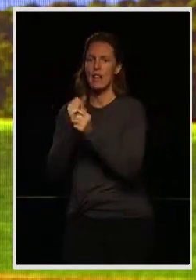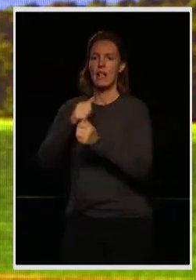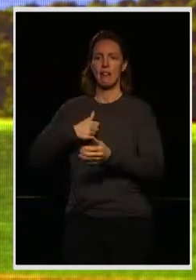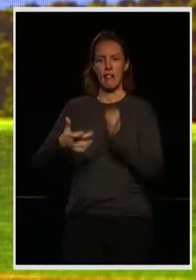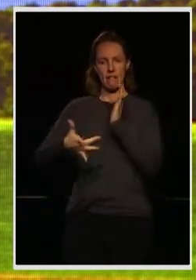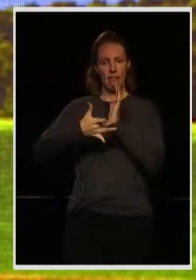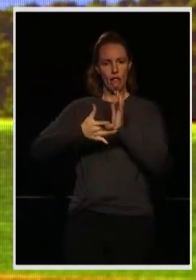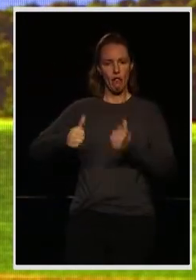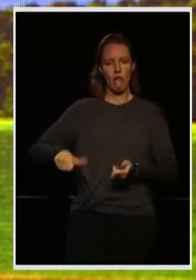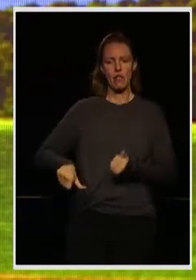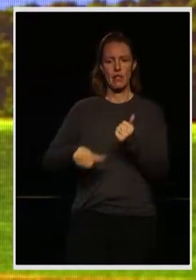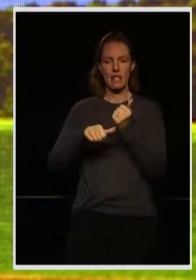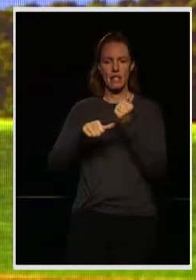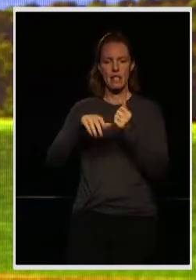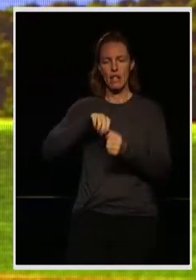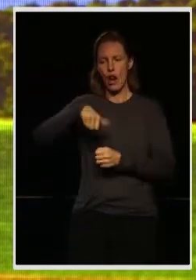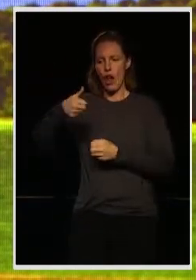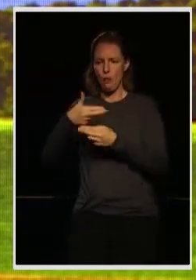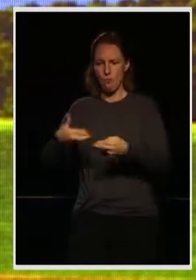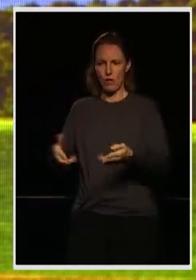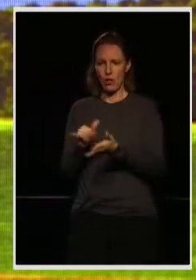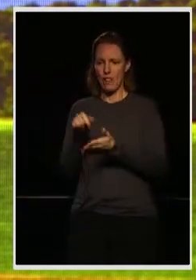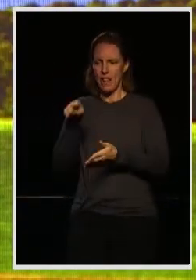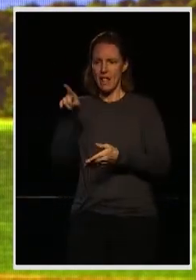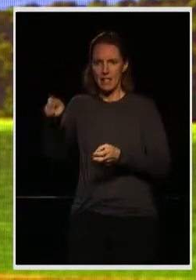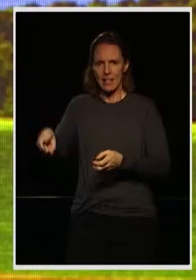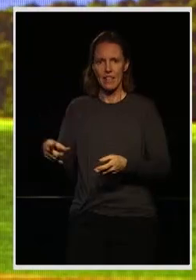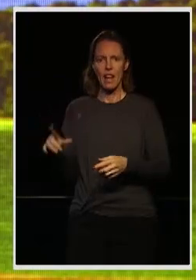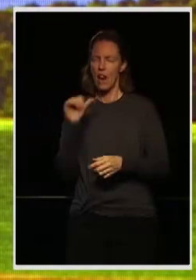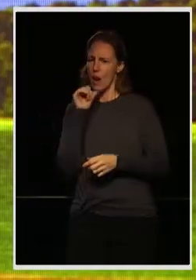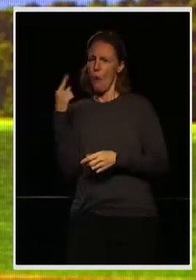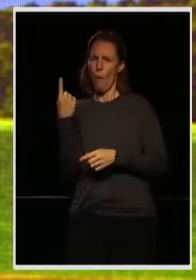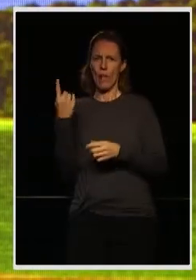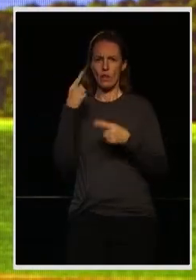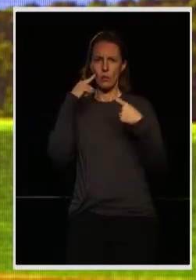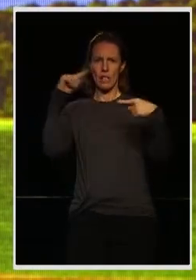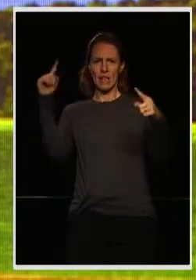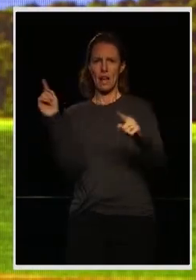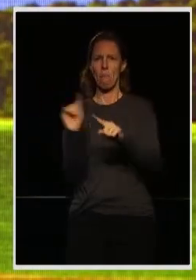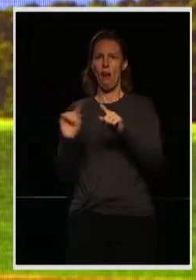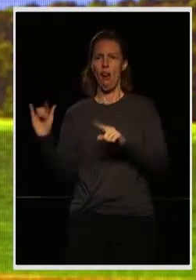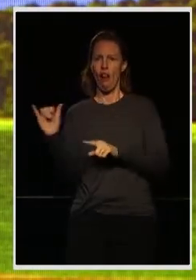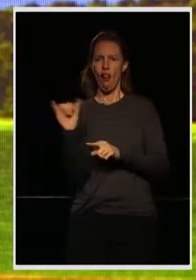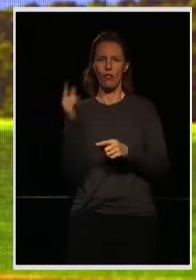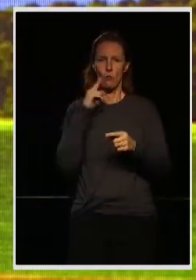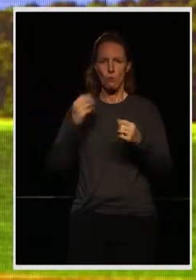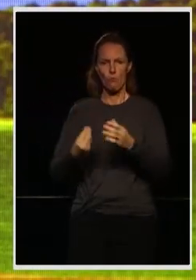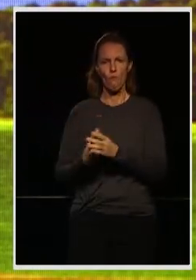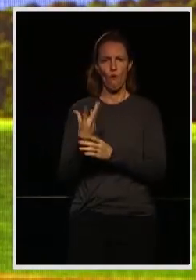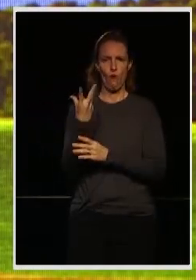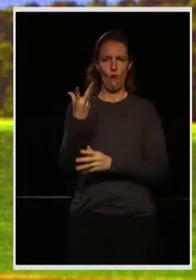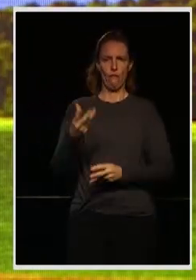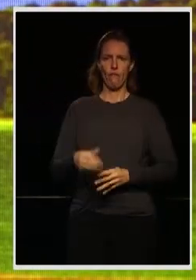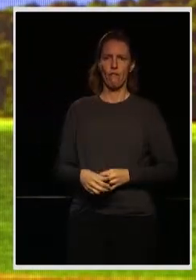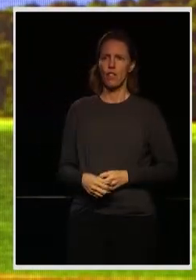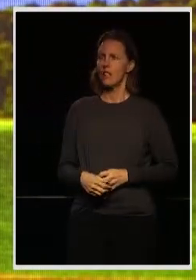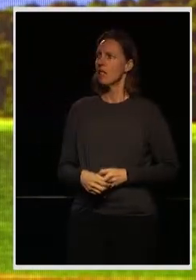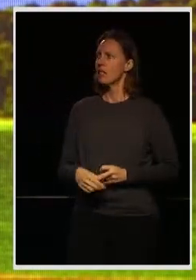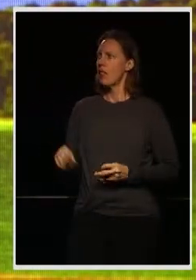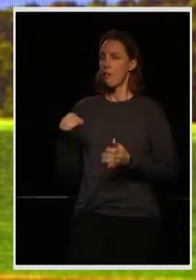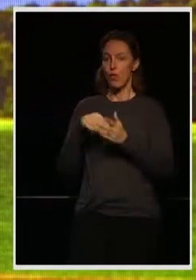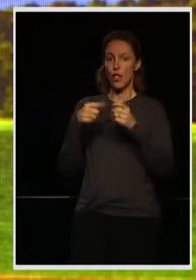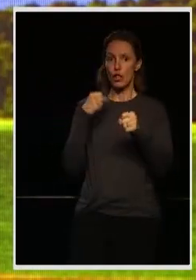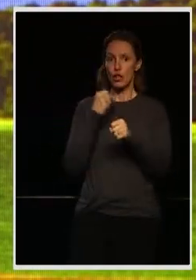assistance, and other resources they need, not only to succeed, but also to thrive. In this